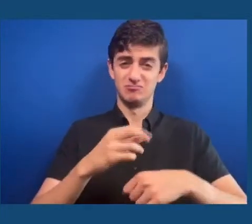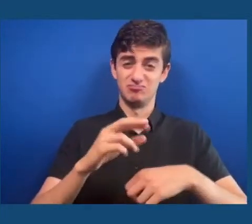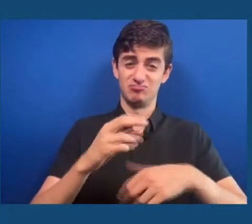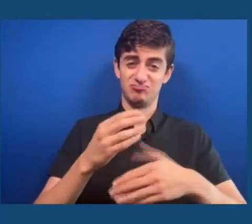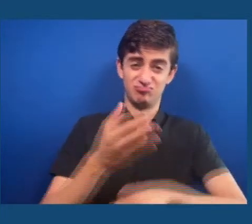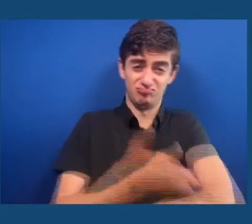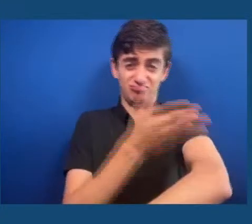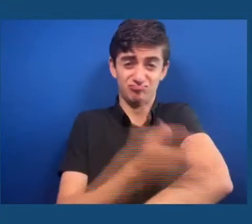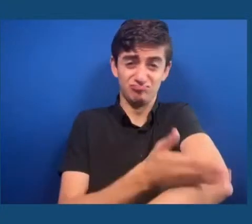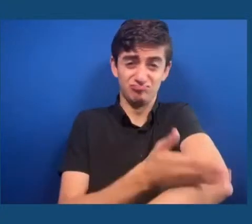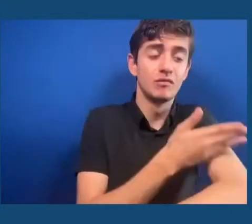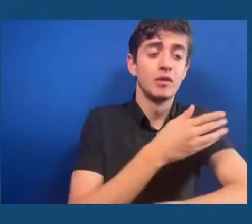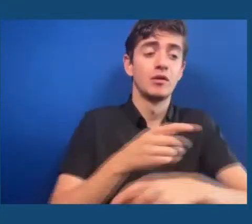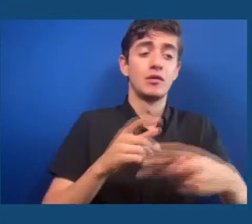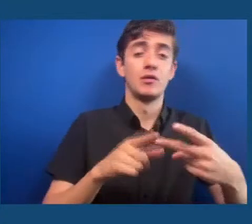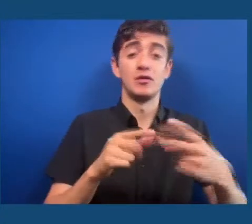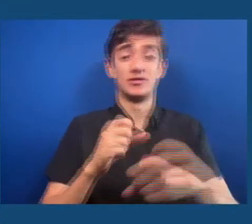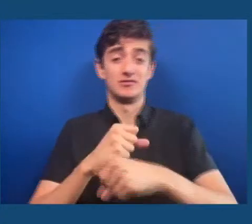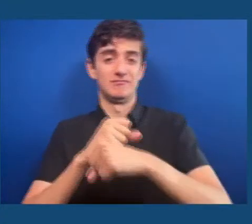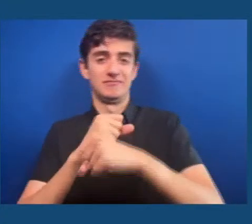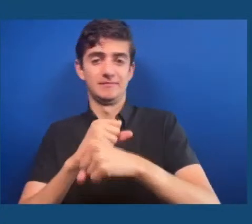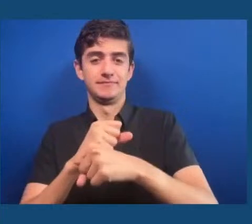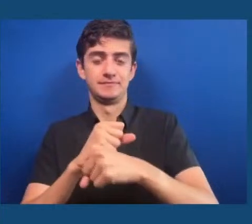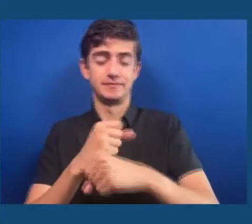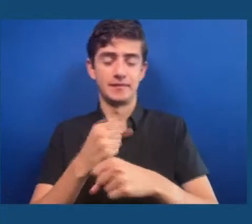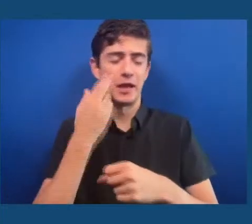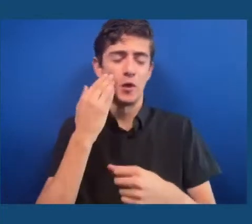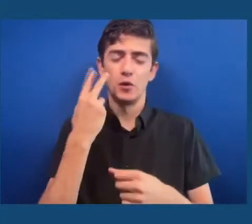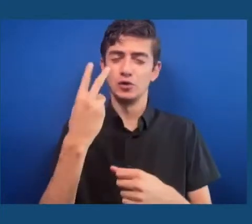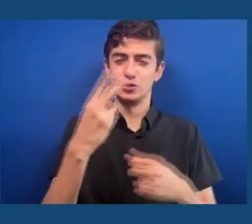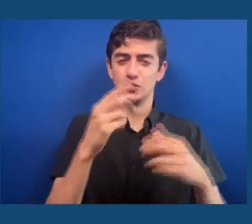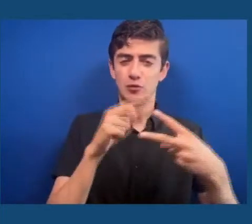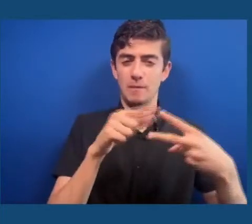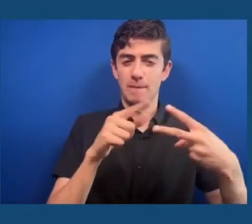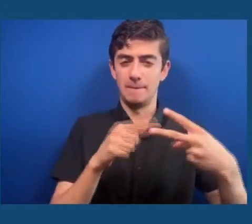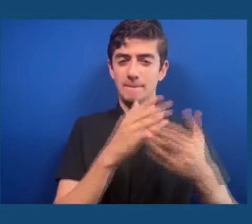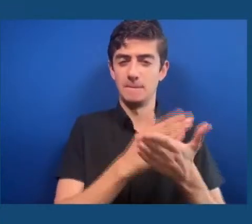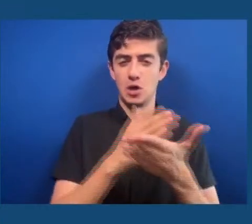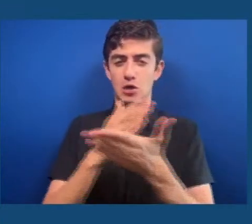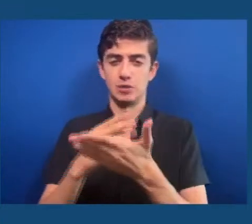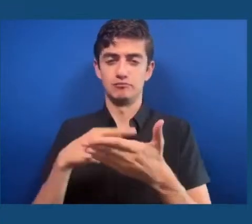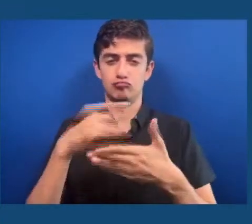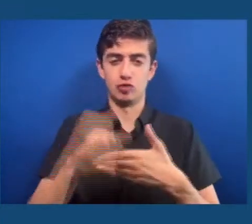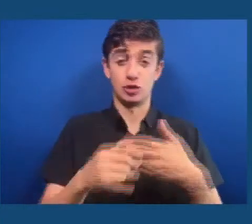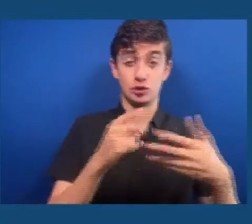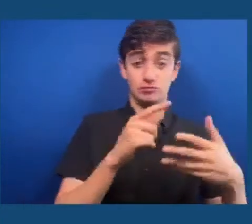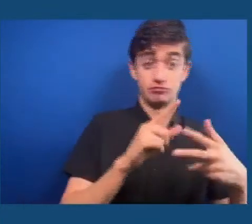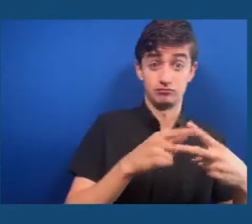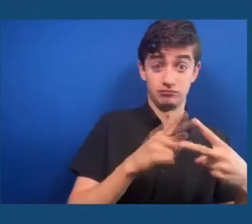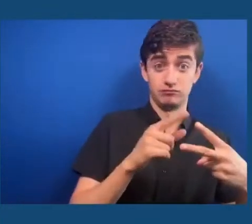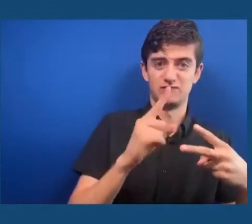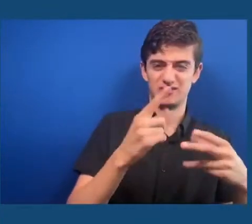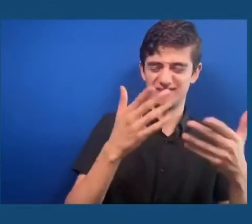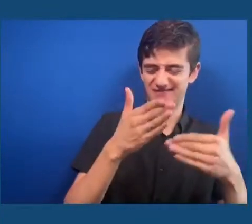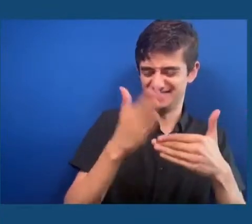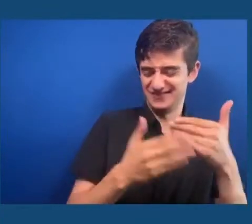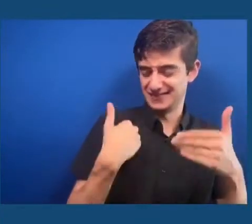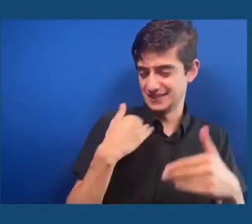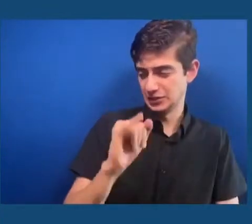project. The first phase was done in June. Congratulations on that. But as you can see, we have the pictures here.